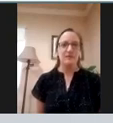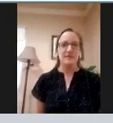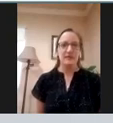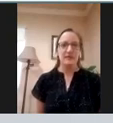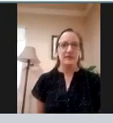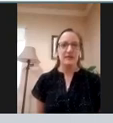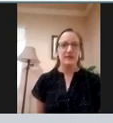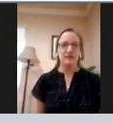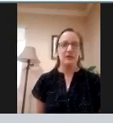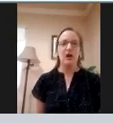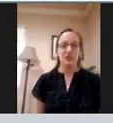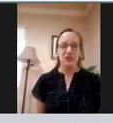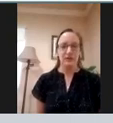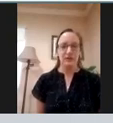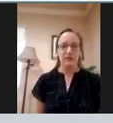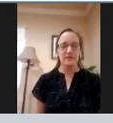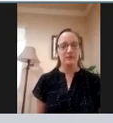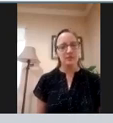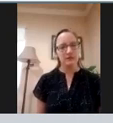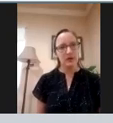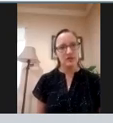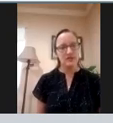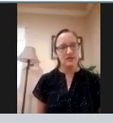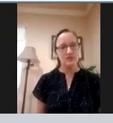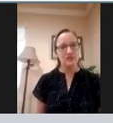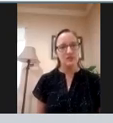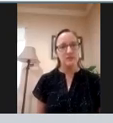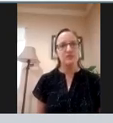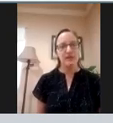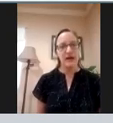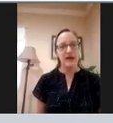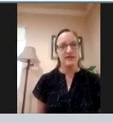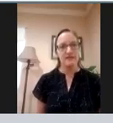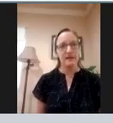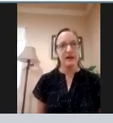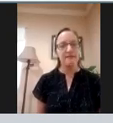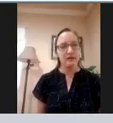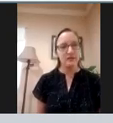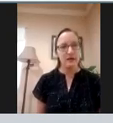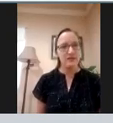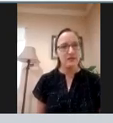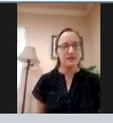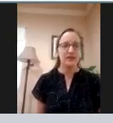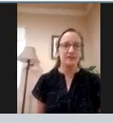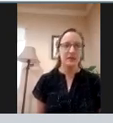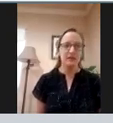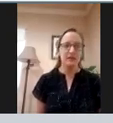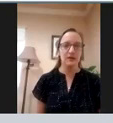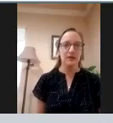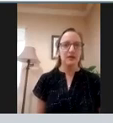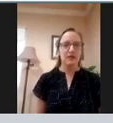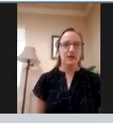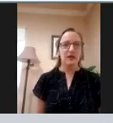a different designated cost share requirement. So each of our projects we do need to identify a non-federal sponsor, and that can be